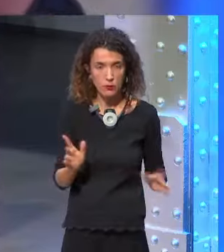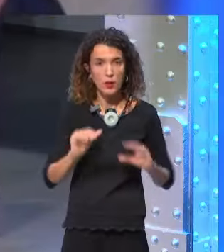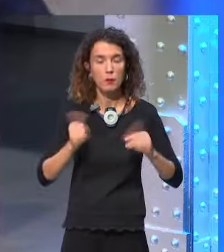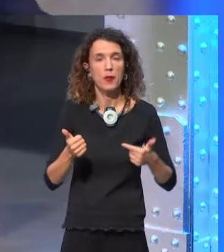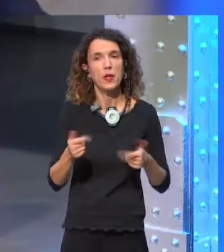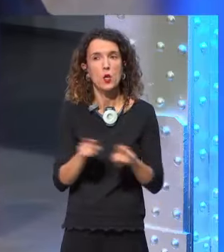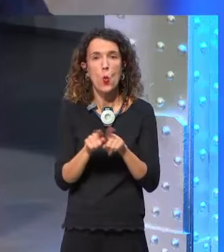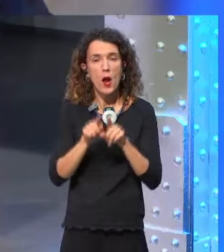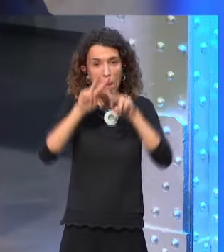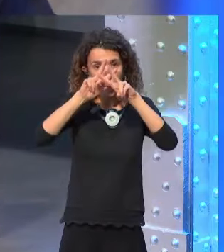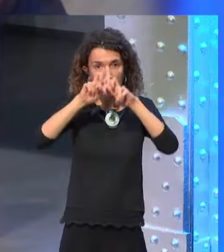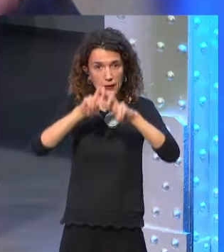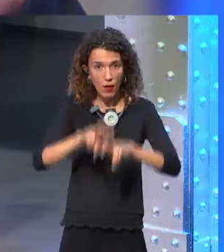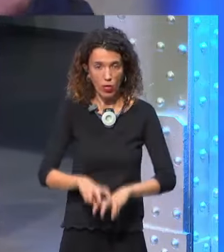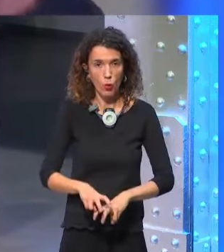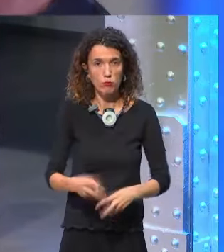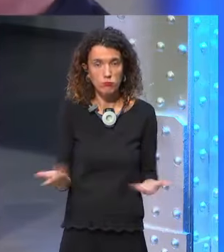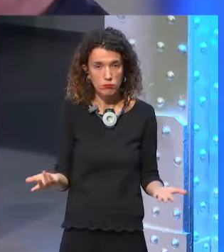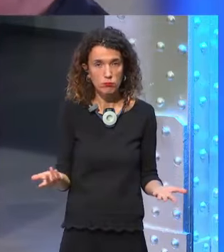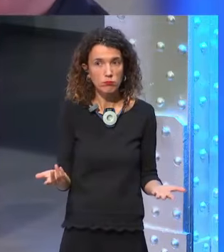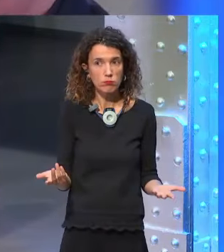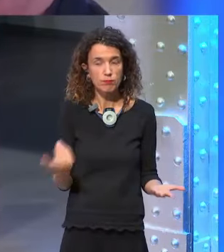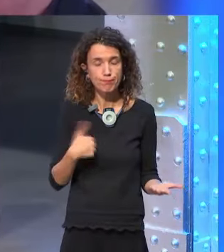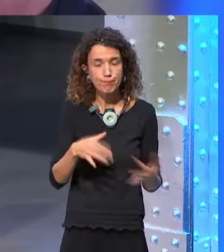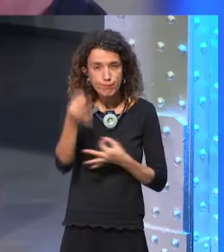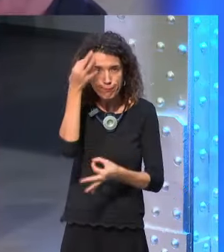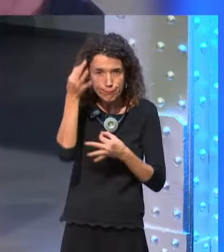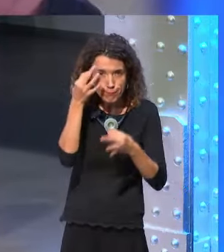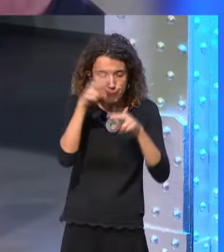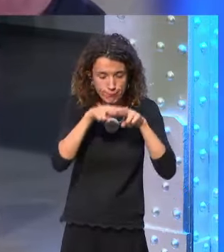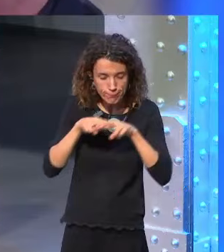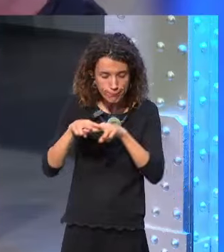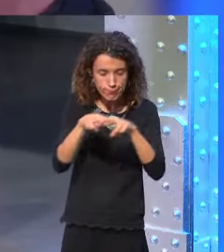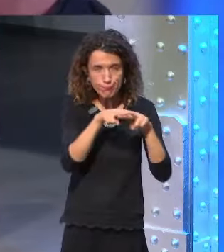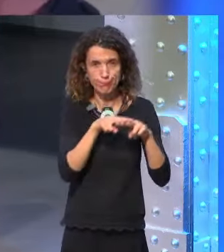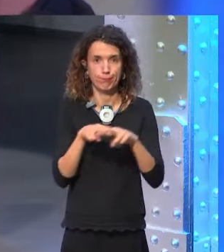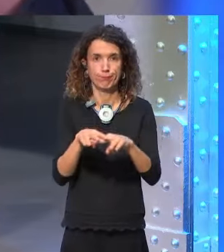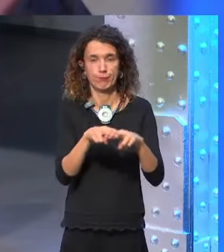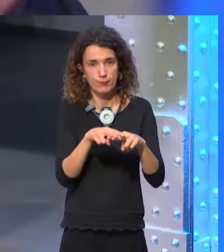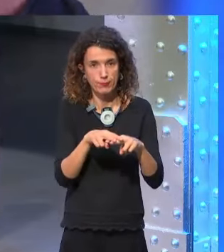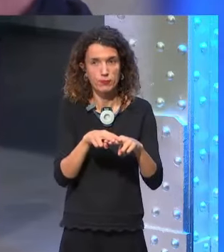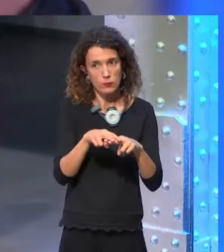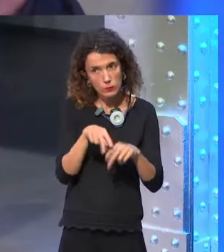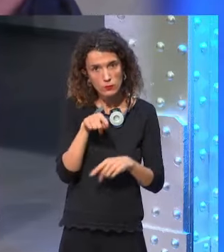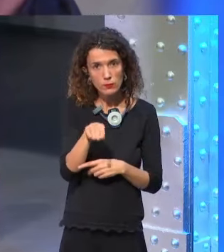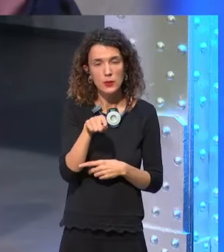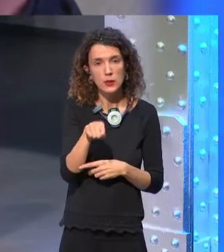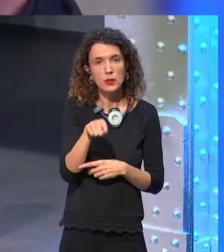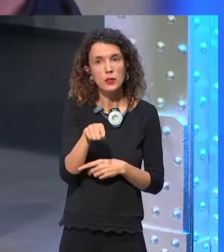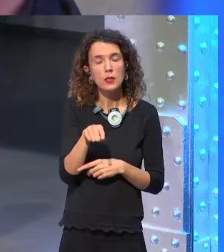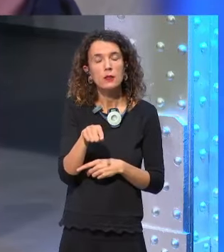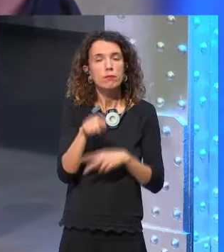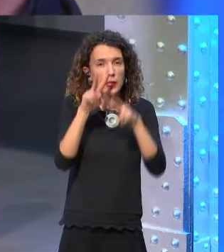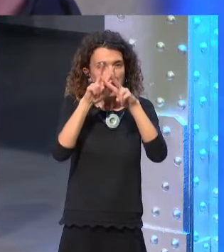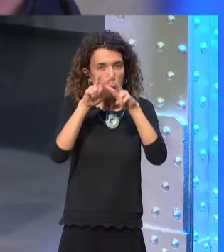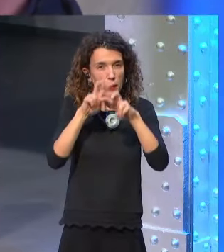tendency to go very deep. So you need to really think if you want to dedicate into that research. And yeah, possibly in the future